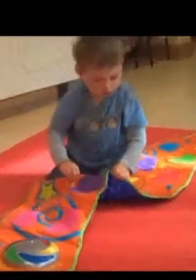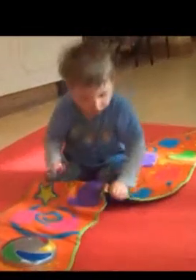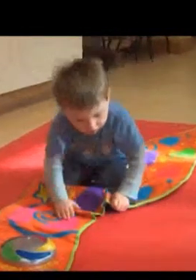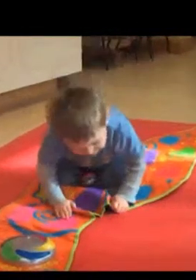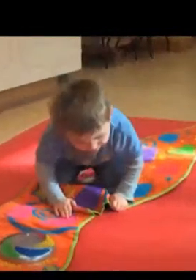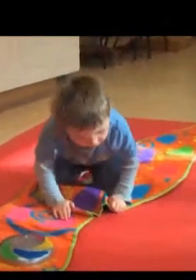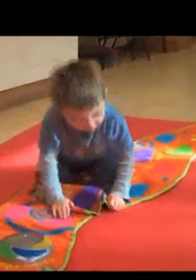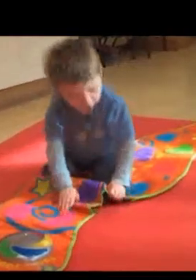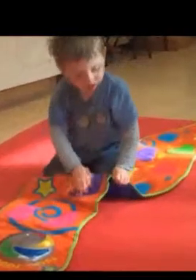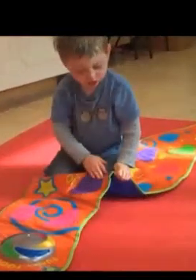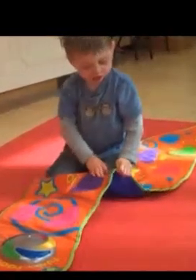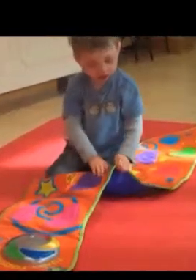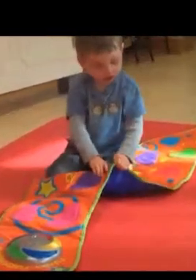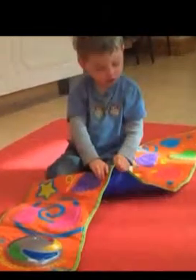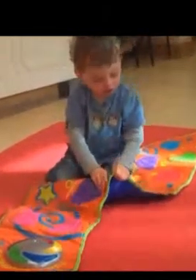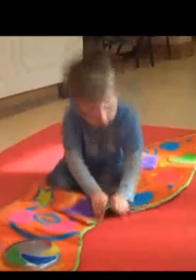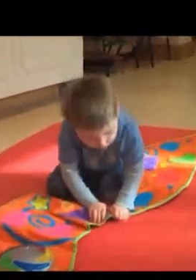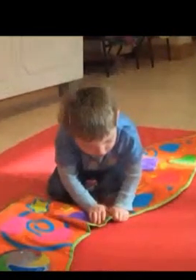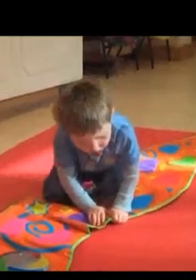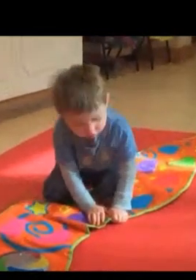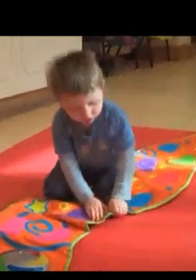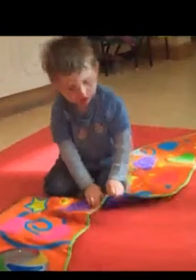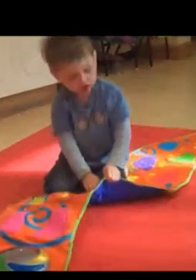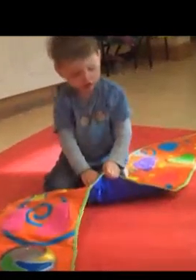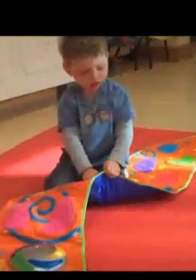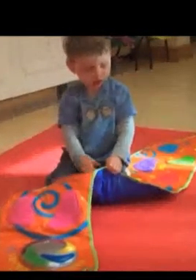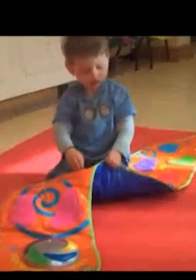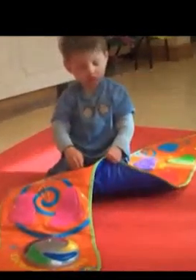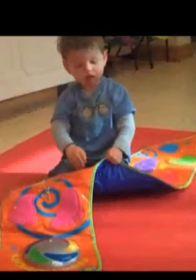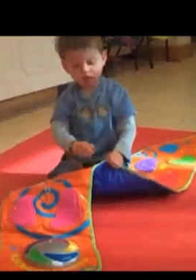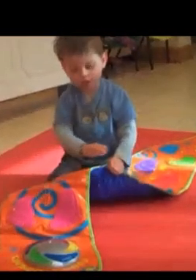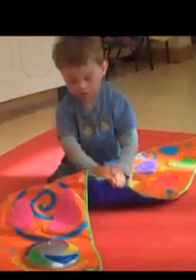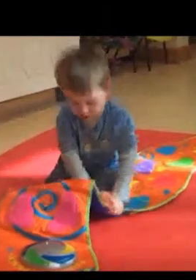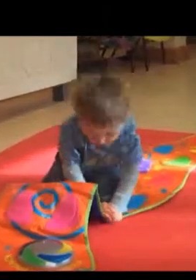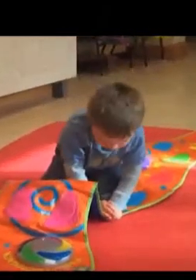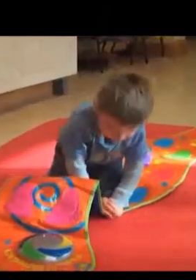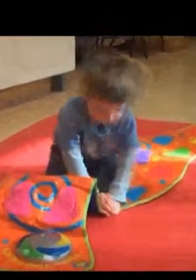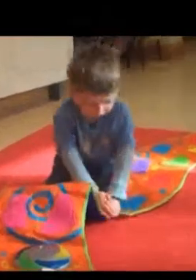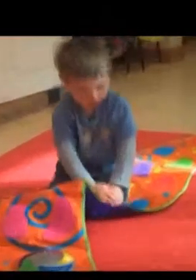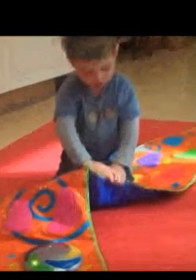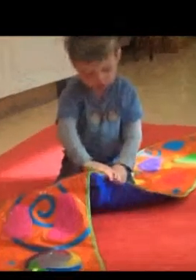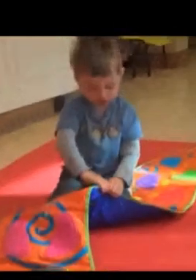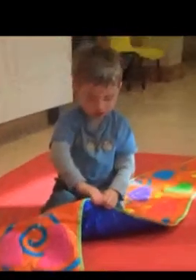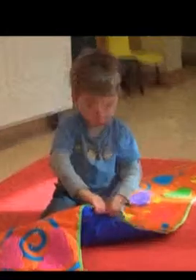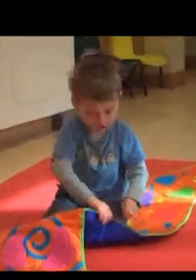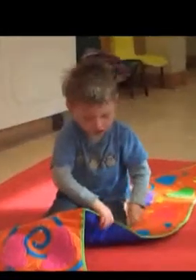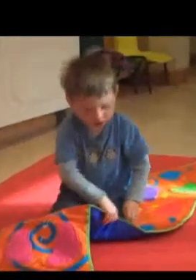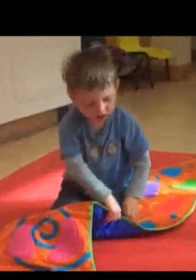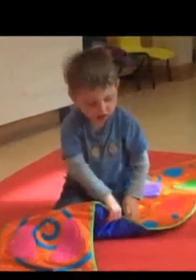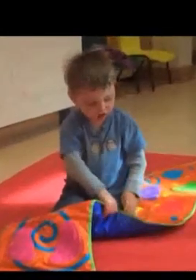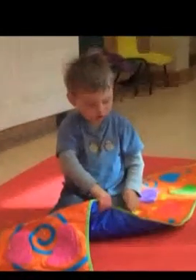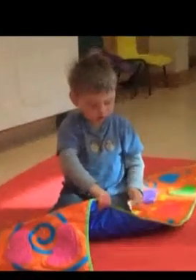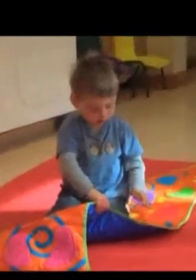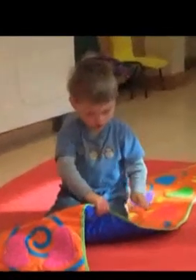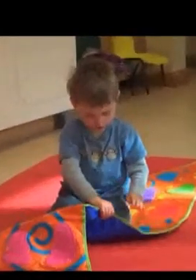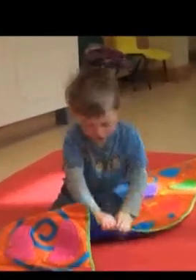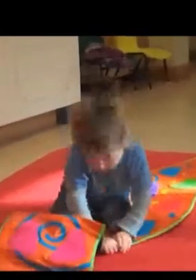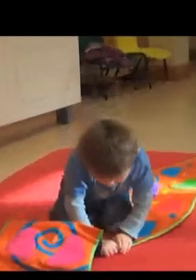Michaelin is playing with a sound mat. Different areas of the mat produce different sounds.